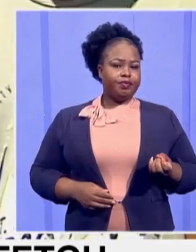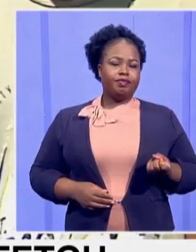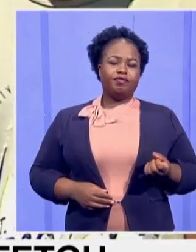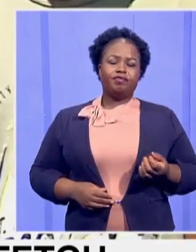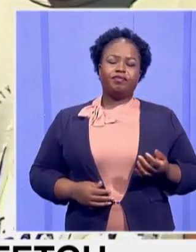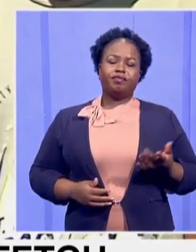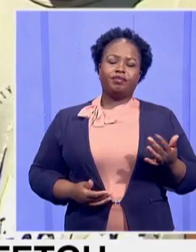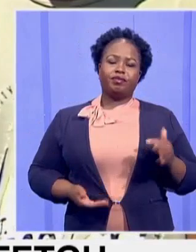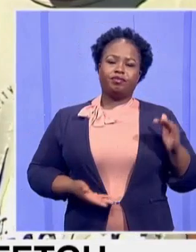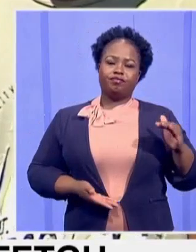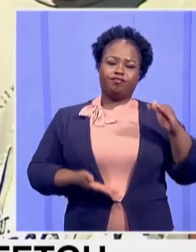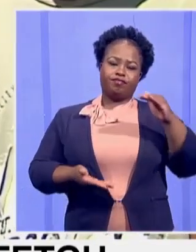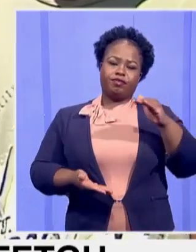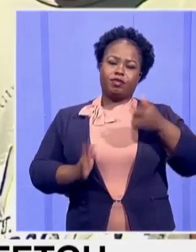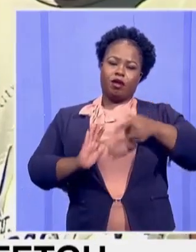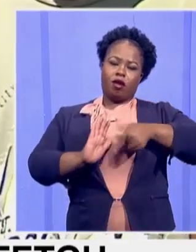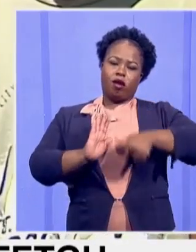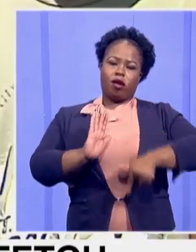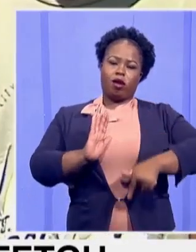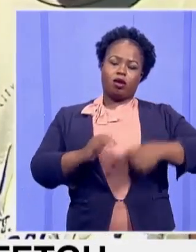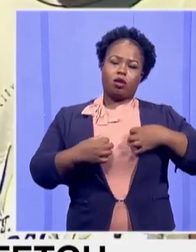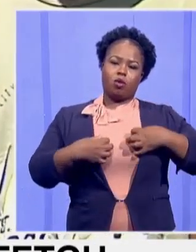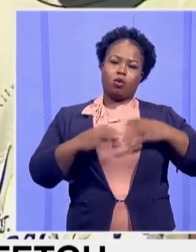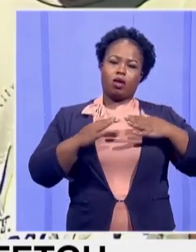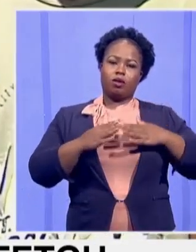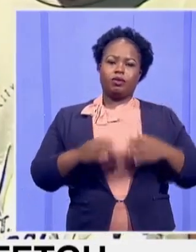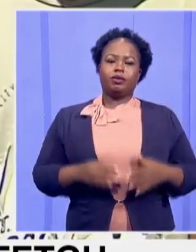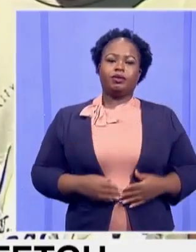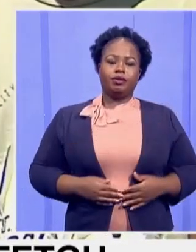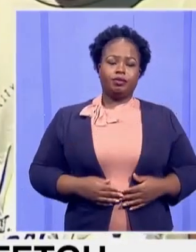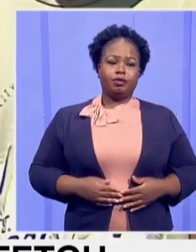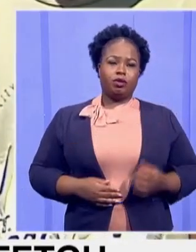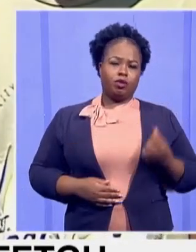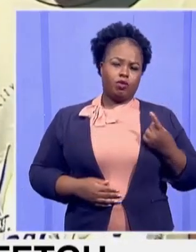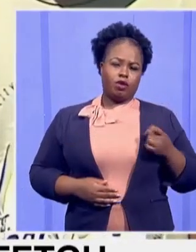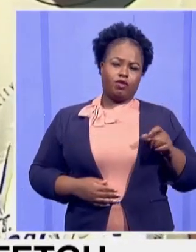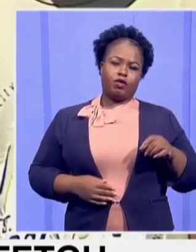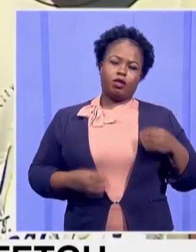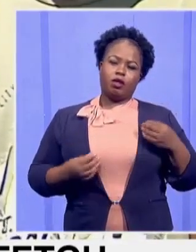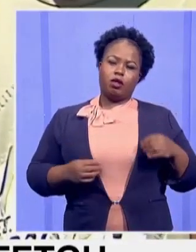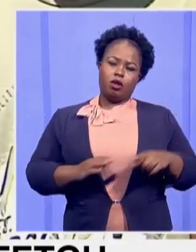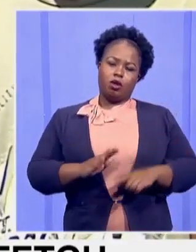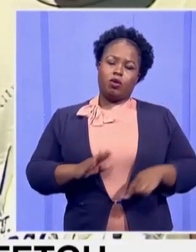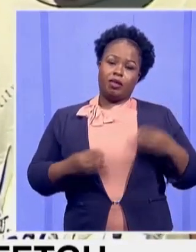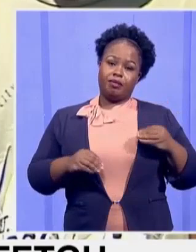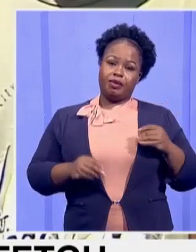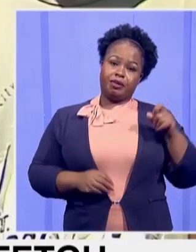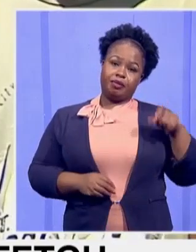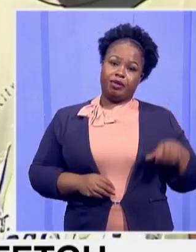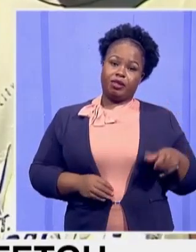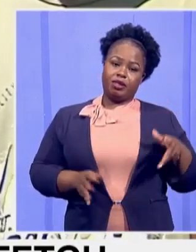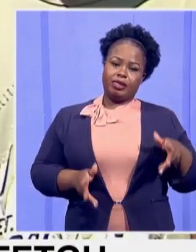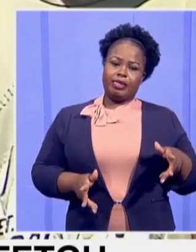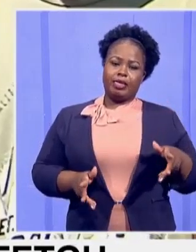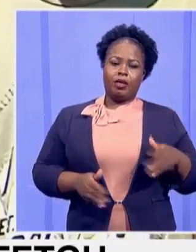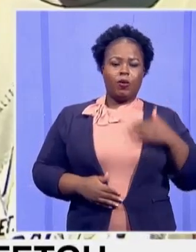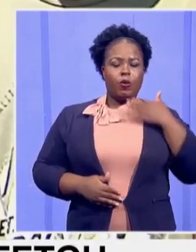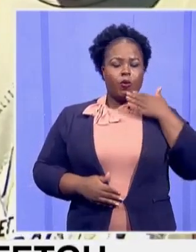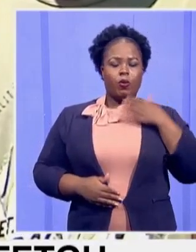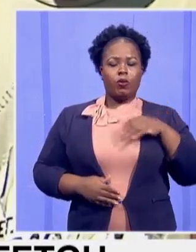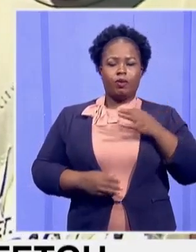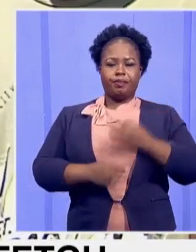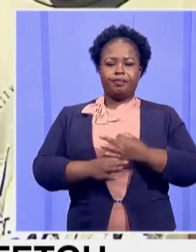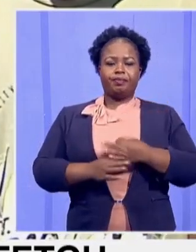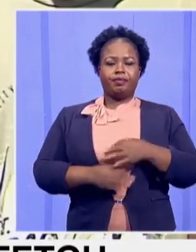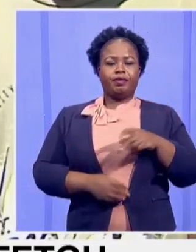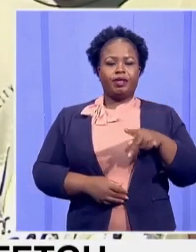the boreholes in their yards. But I'm going to be speaking to one of the local business persons here, Ntate Peter Caston,